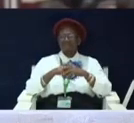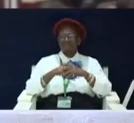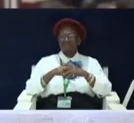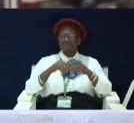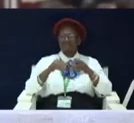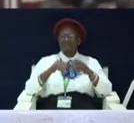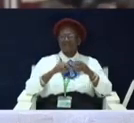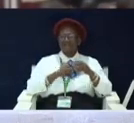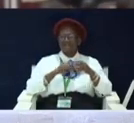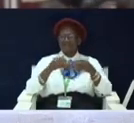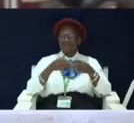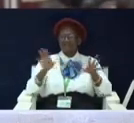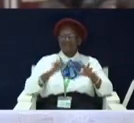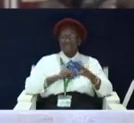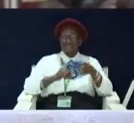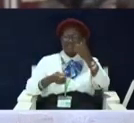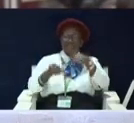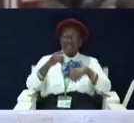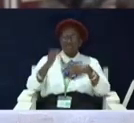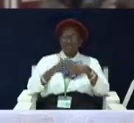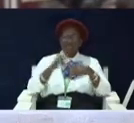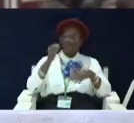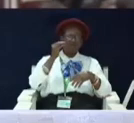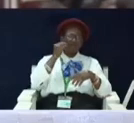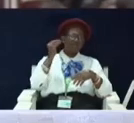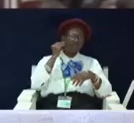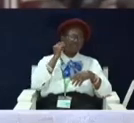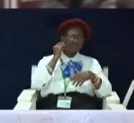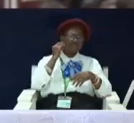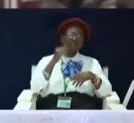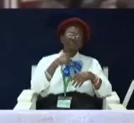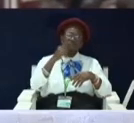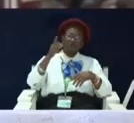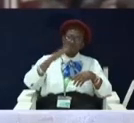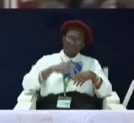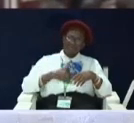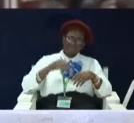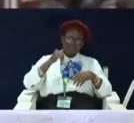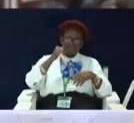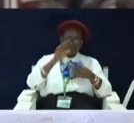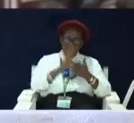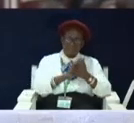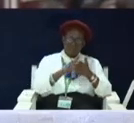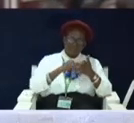finished, I came home. I told my wife and children,